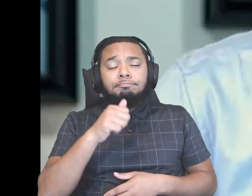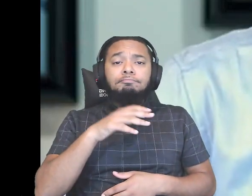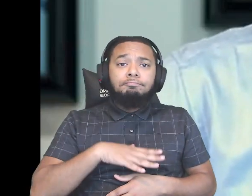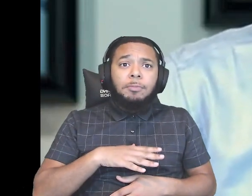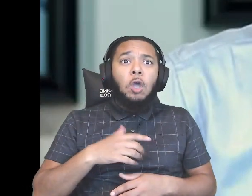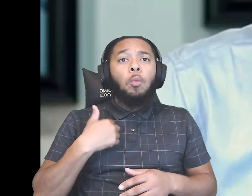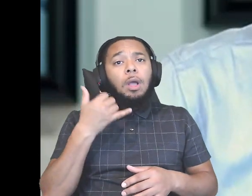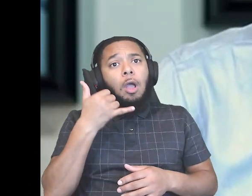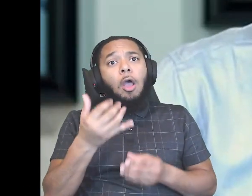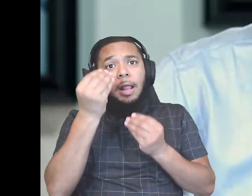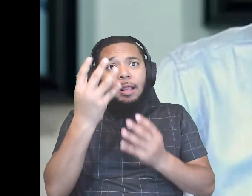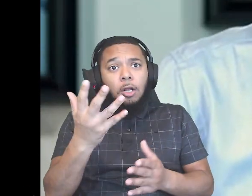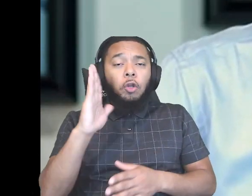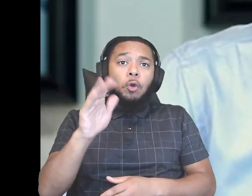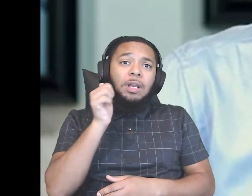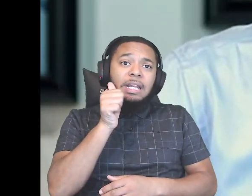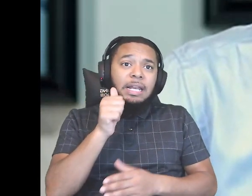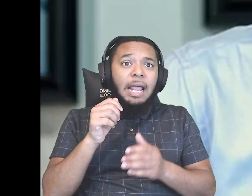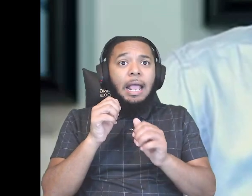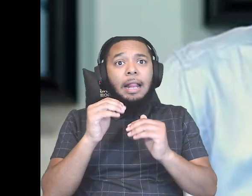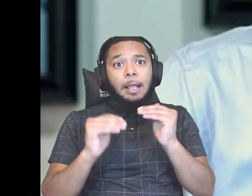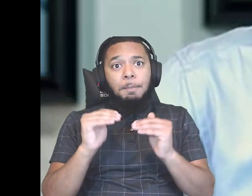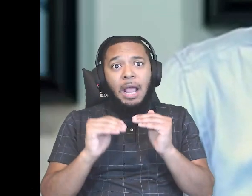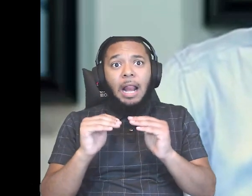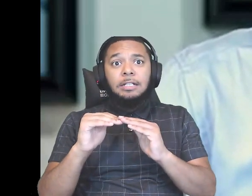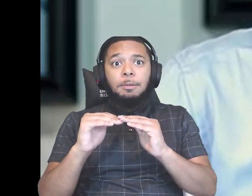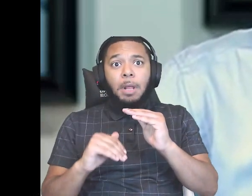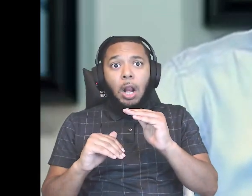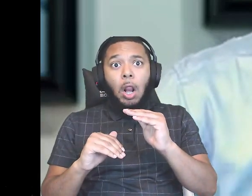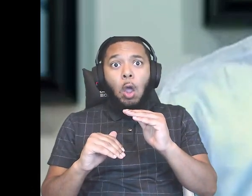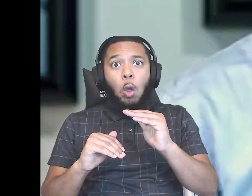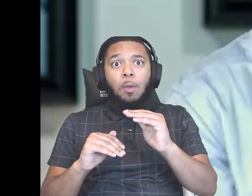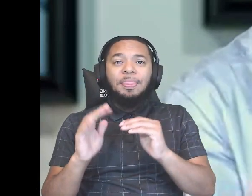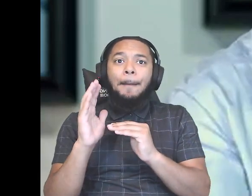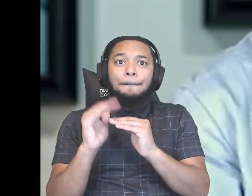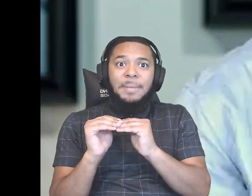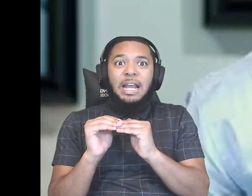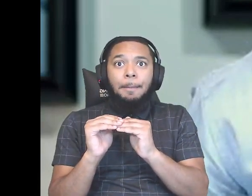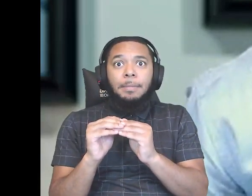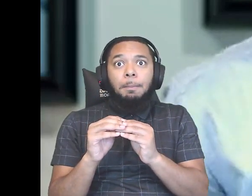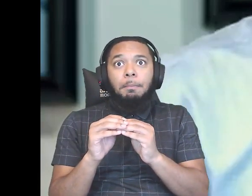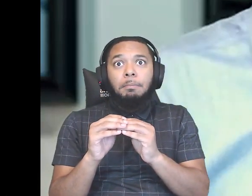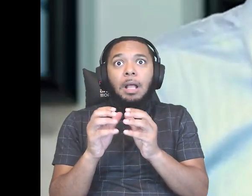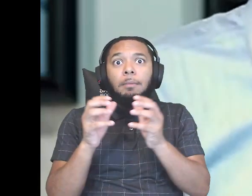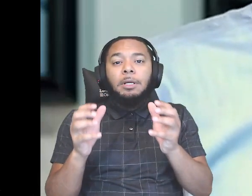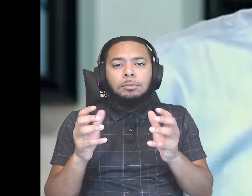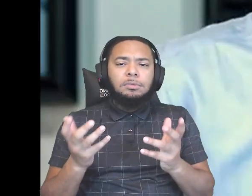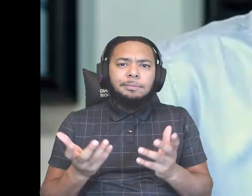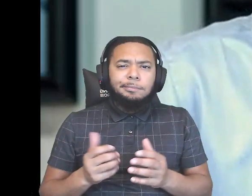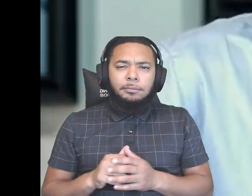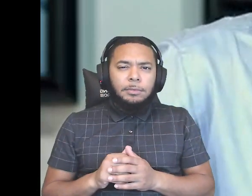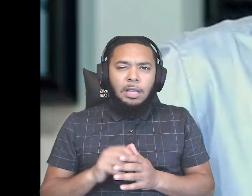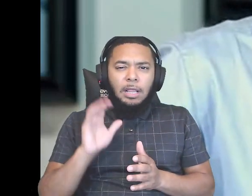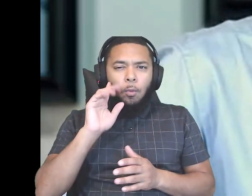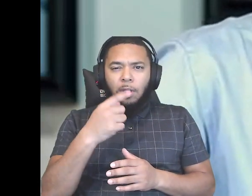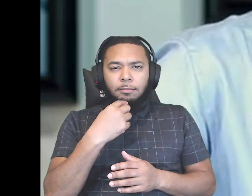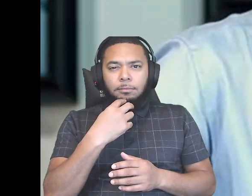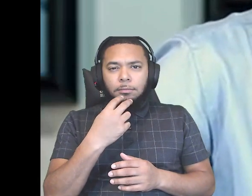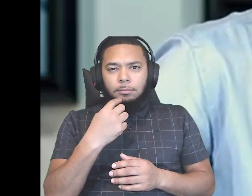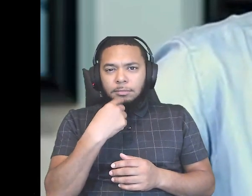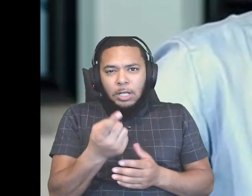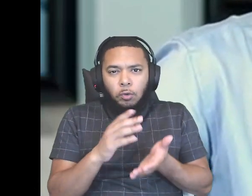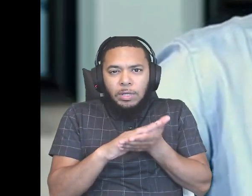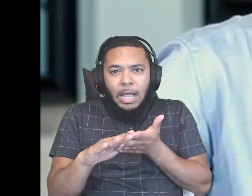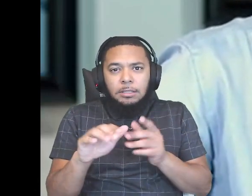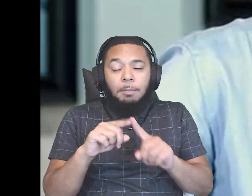your daily balance has fallen below minimum threshold. They'll say something like really nice like that. But really what it means is